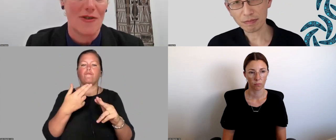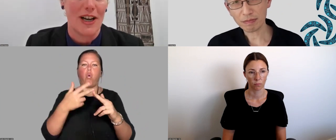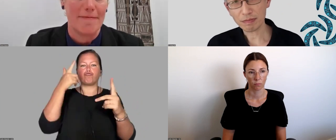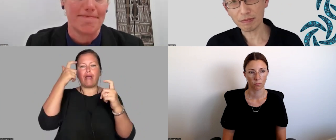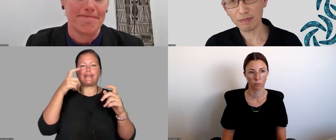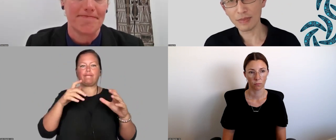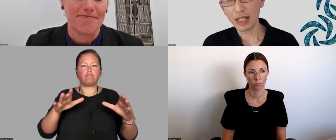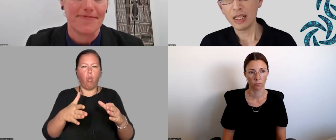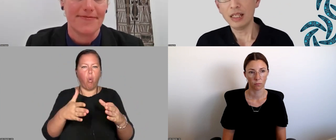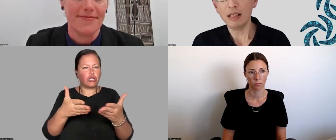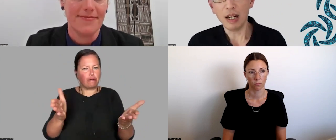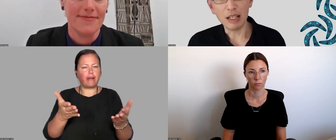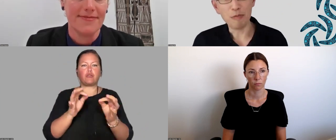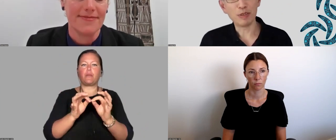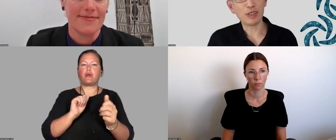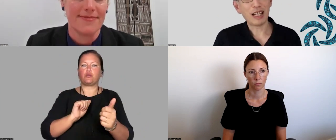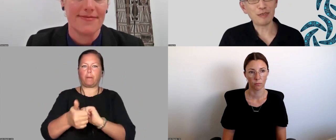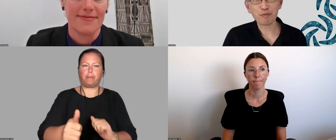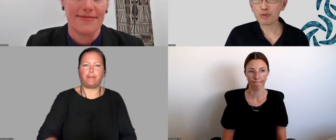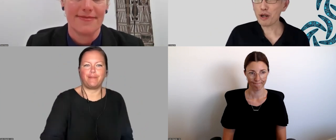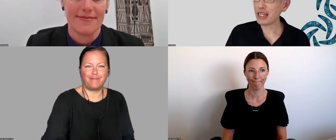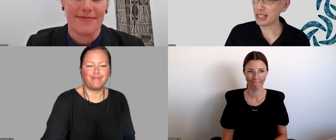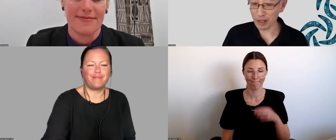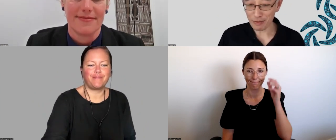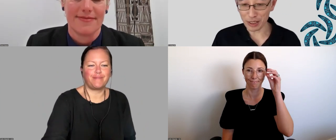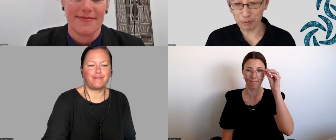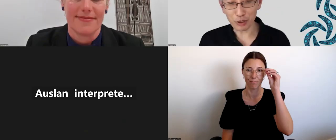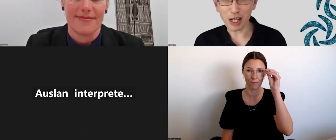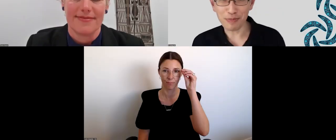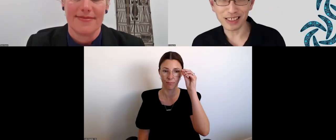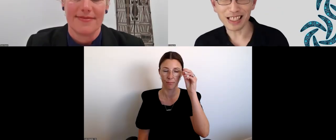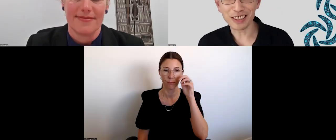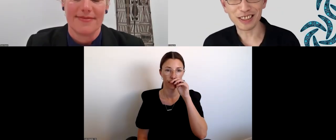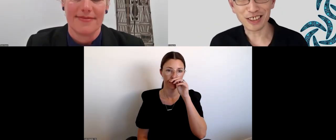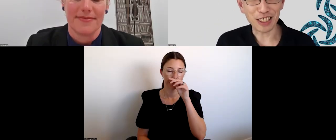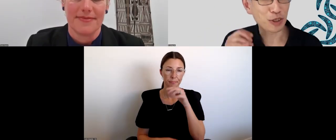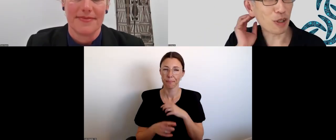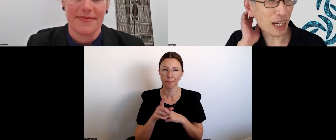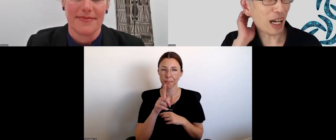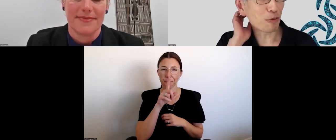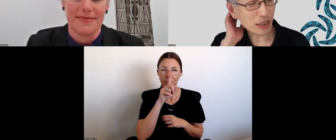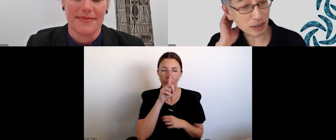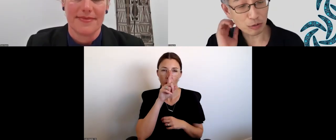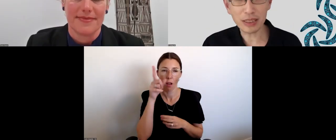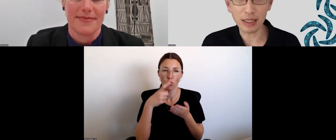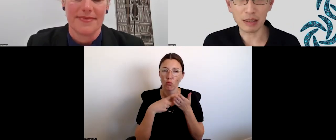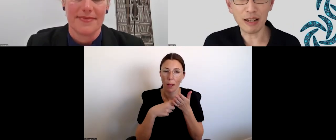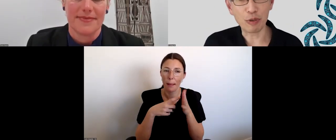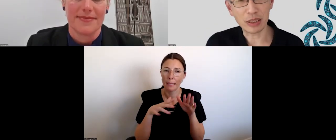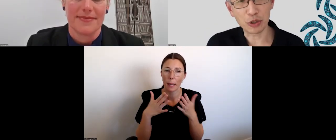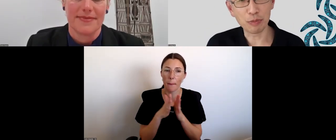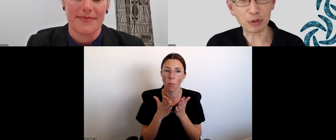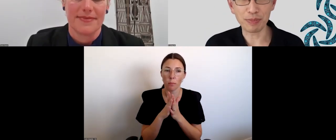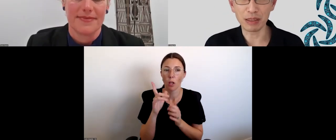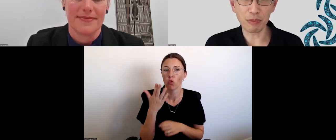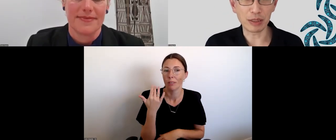more generally. Um, Probably I don't have any book recommendation these days. So I have written recently, I have